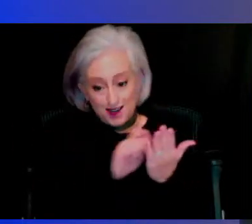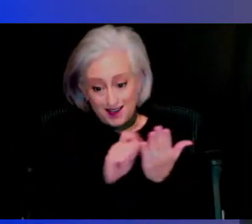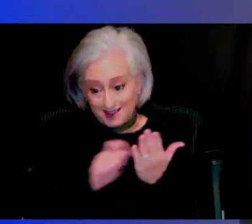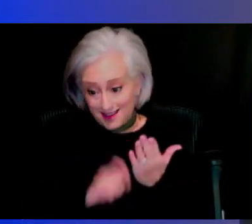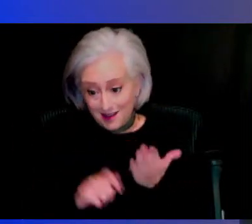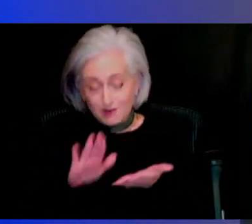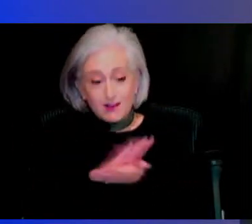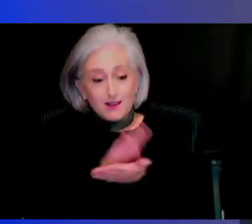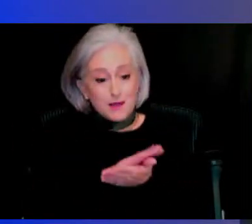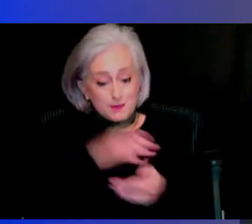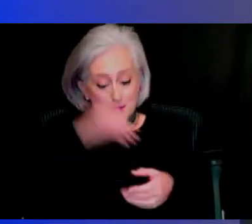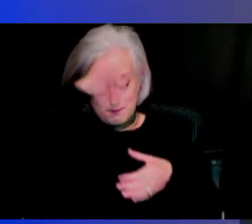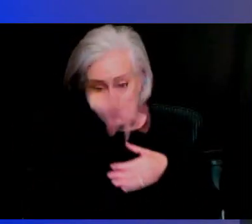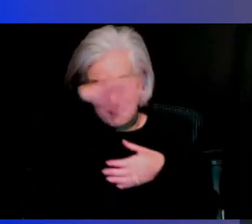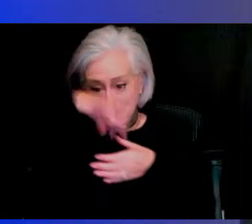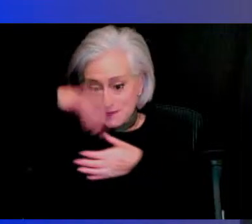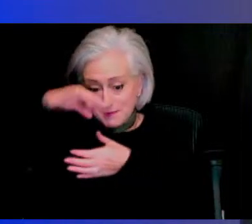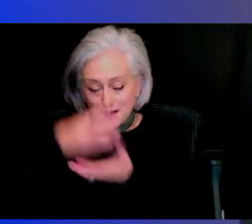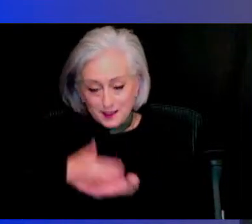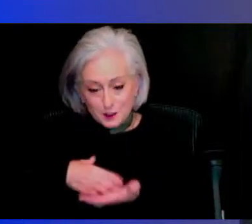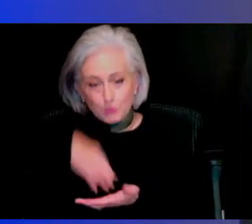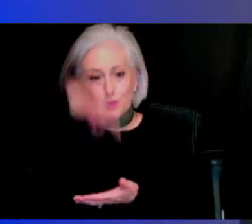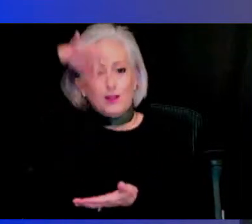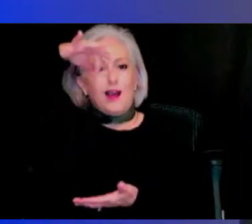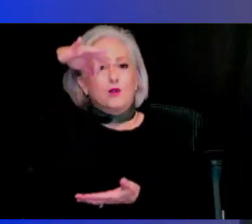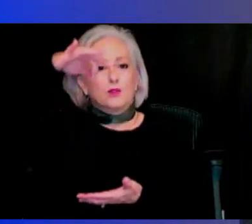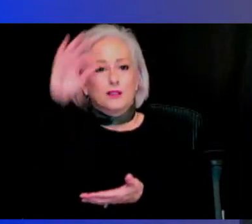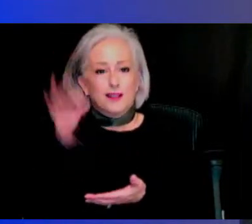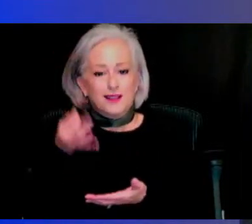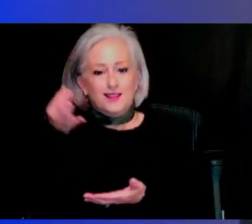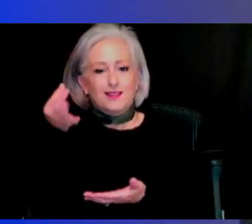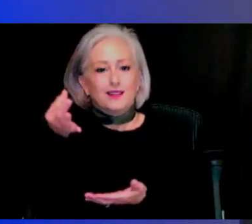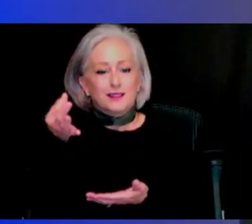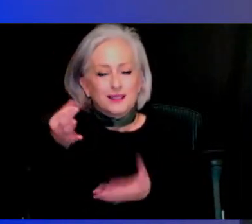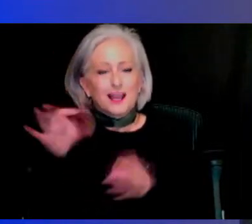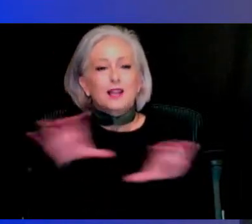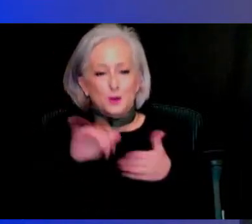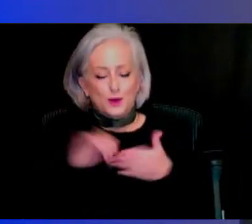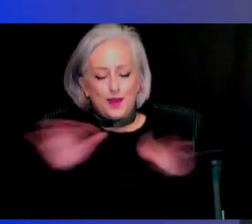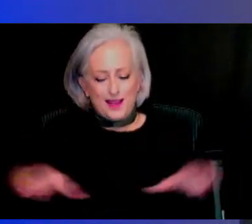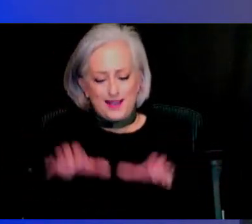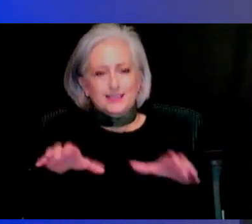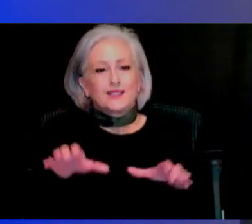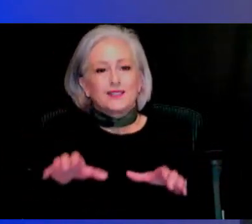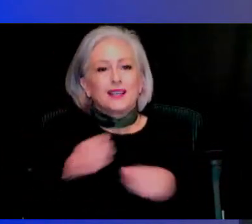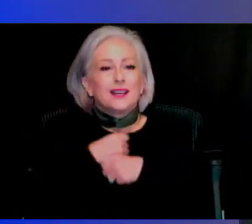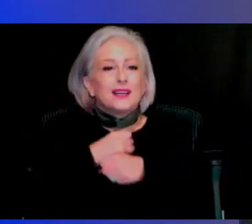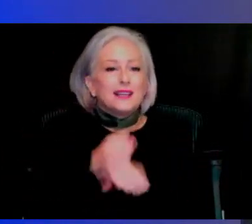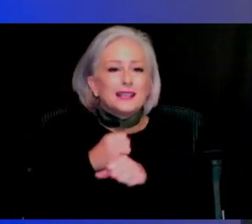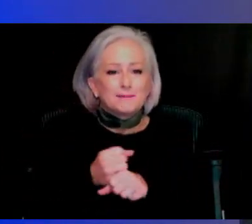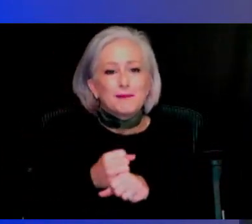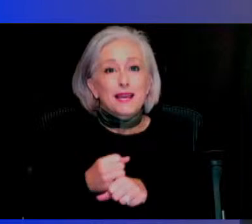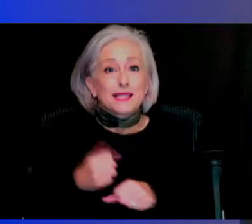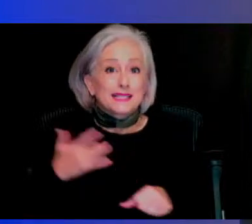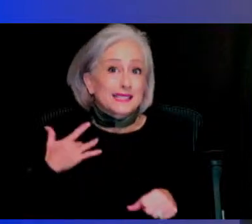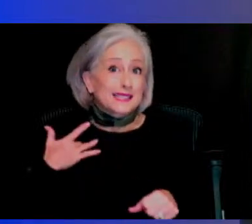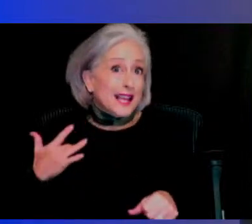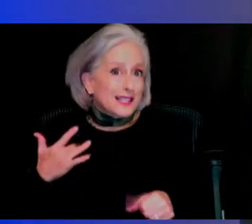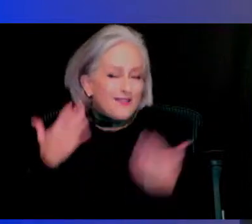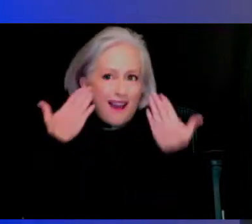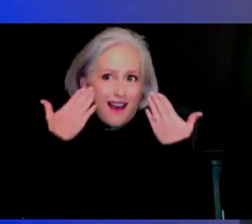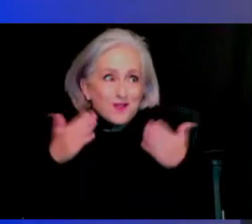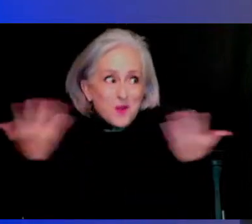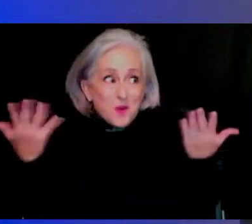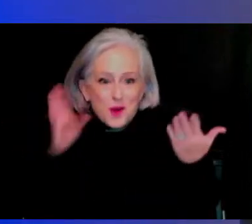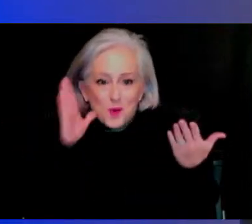put it in a jar, you pull it out, and you do the activity. It creates this kind of sense of, I don't know what we're going to do because it's going to be a surprise, and